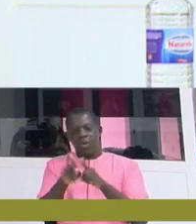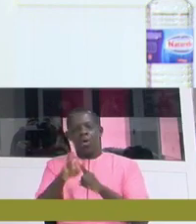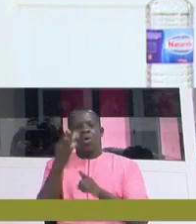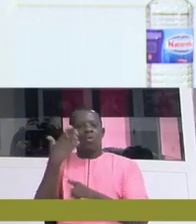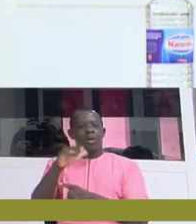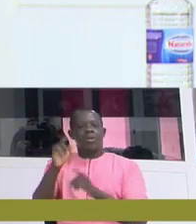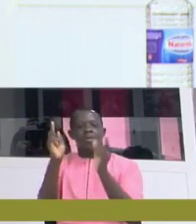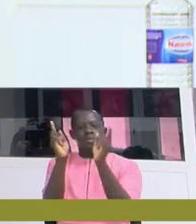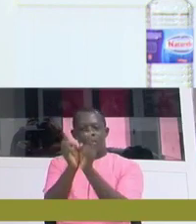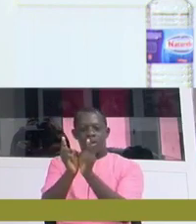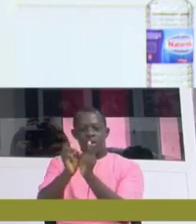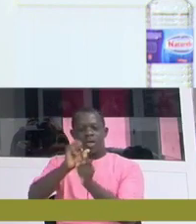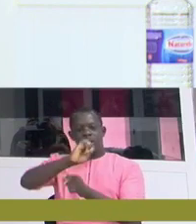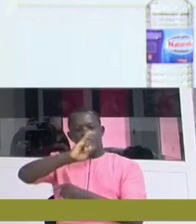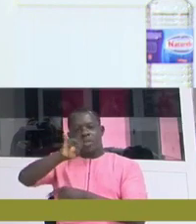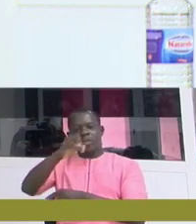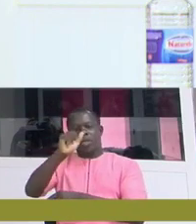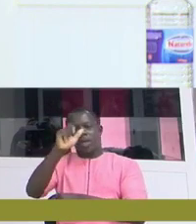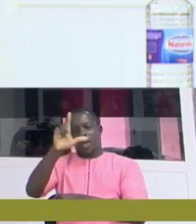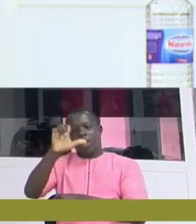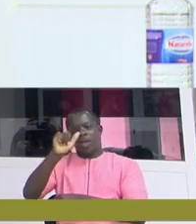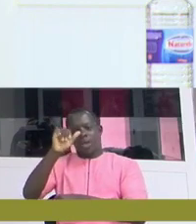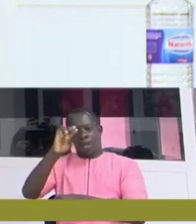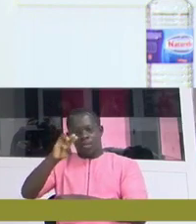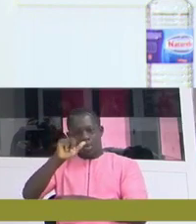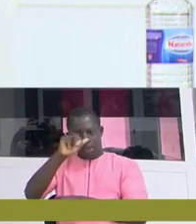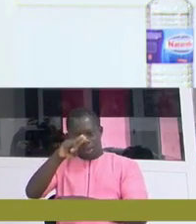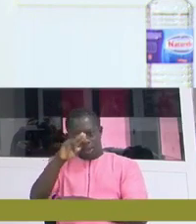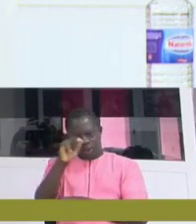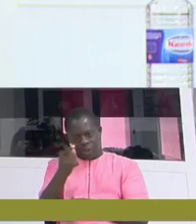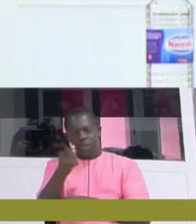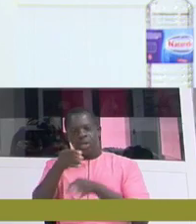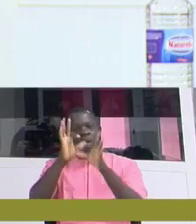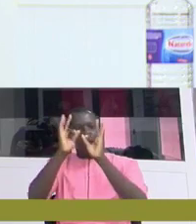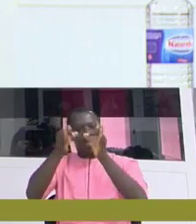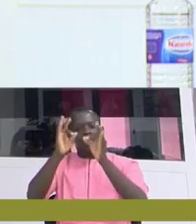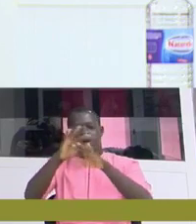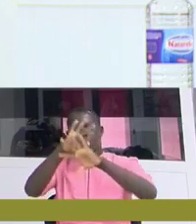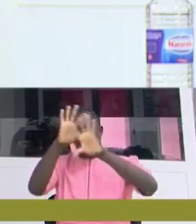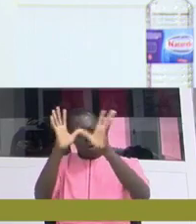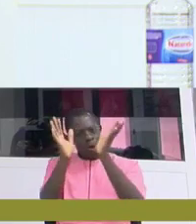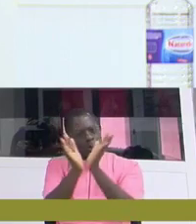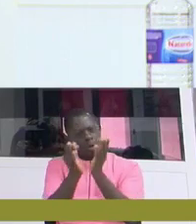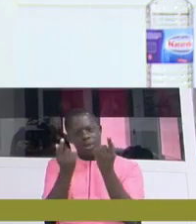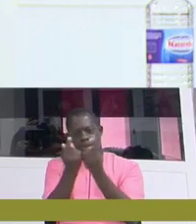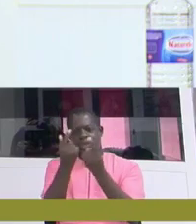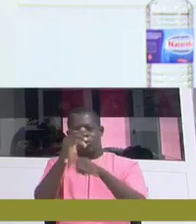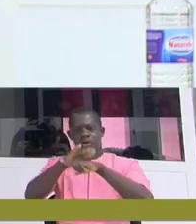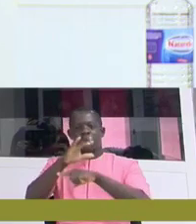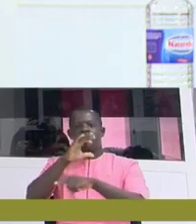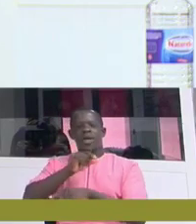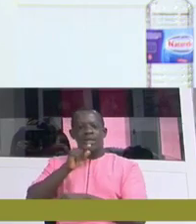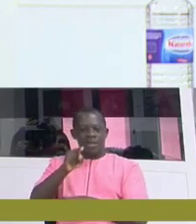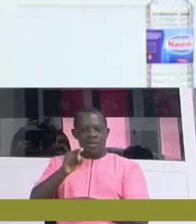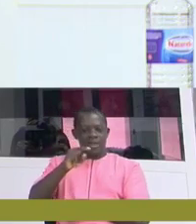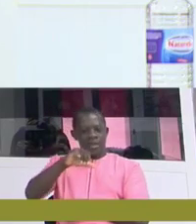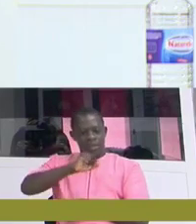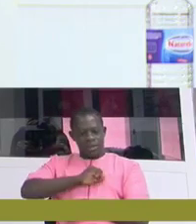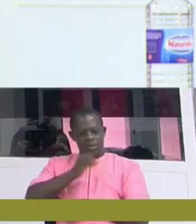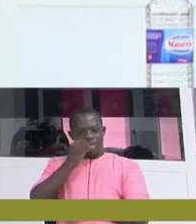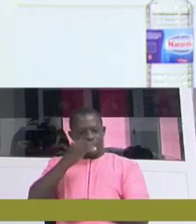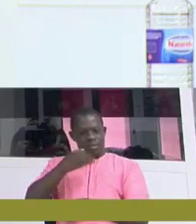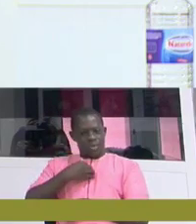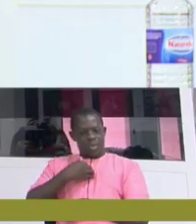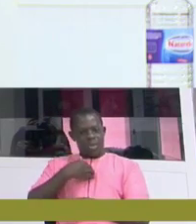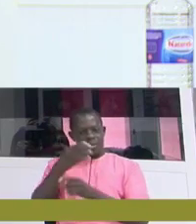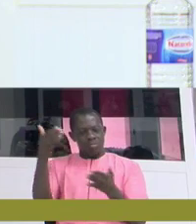When I go to Jalama, I explained the whole matter to him. He said to me, up till